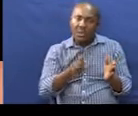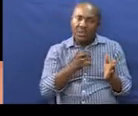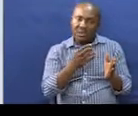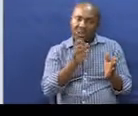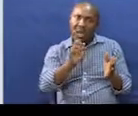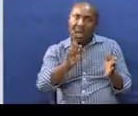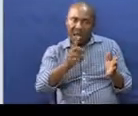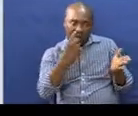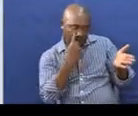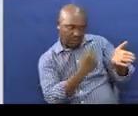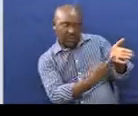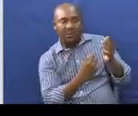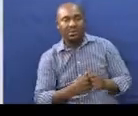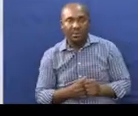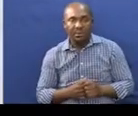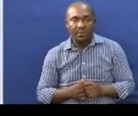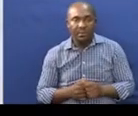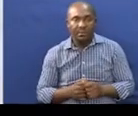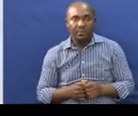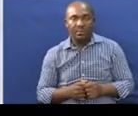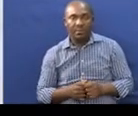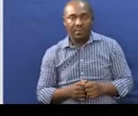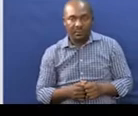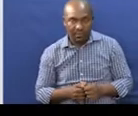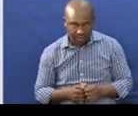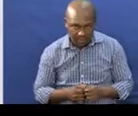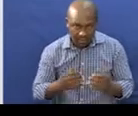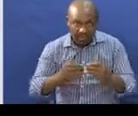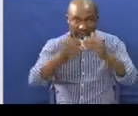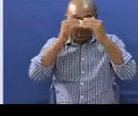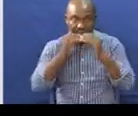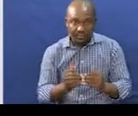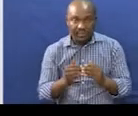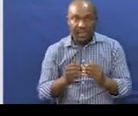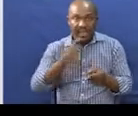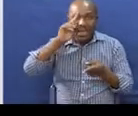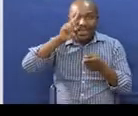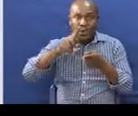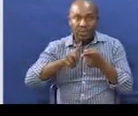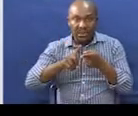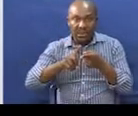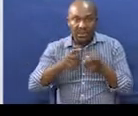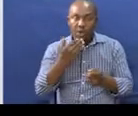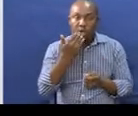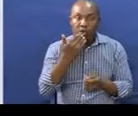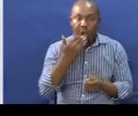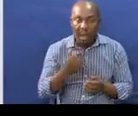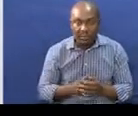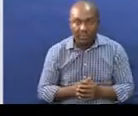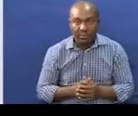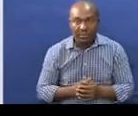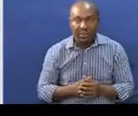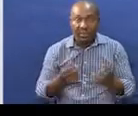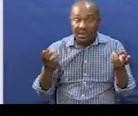test is reducing sugar. Reducing sugar. The same procedure, those 5